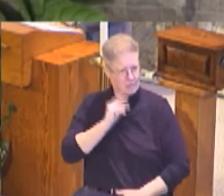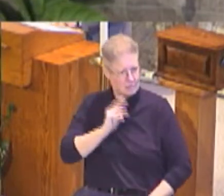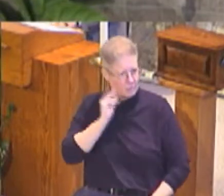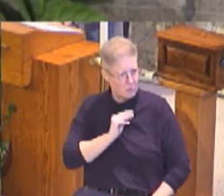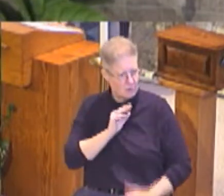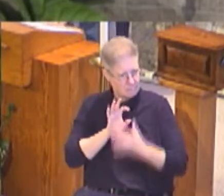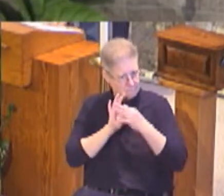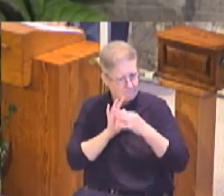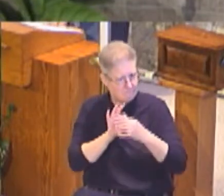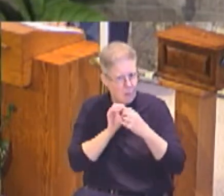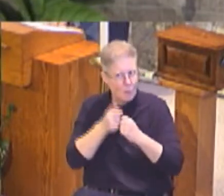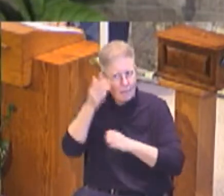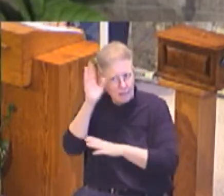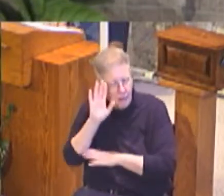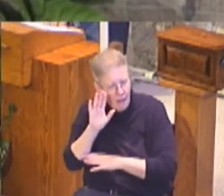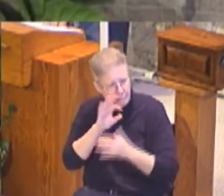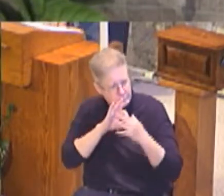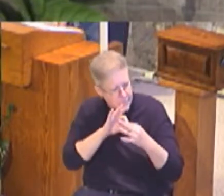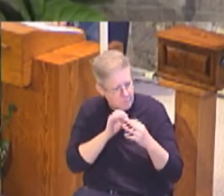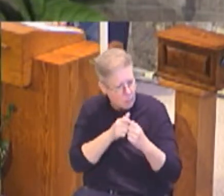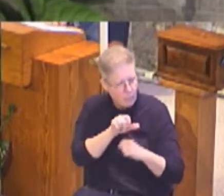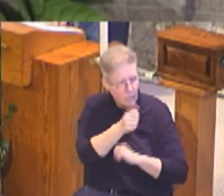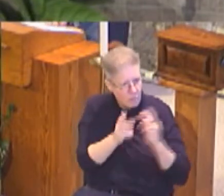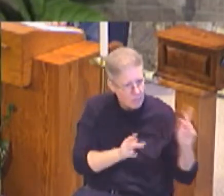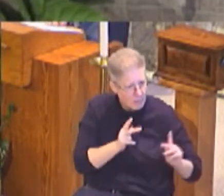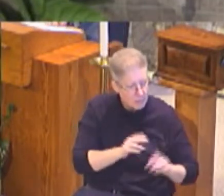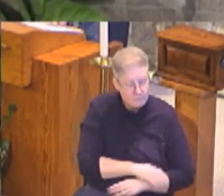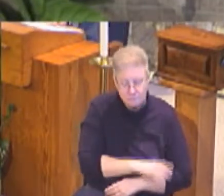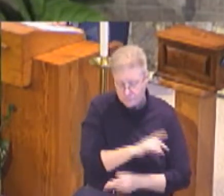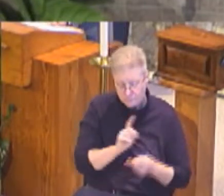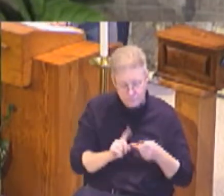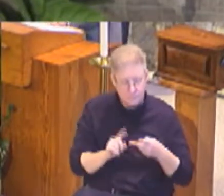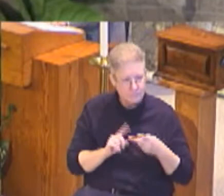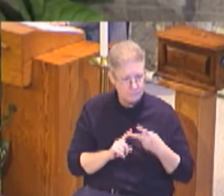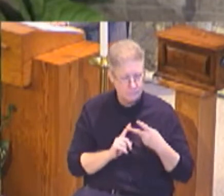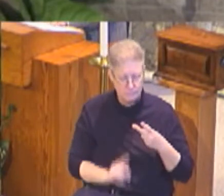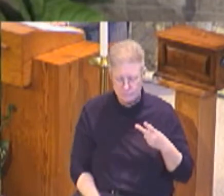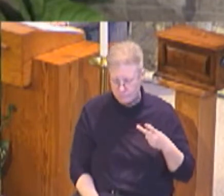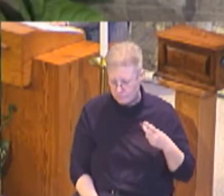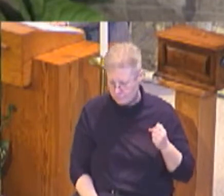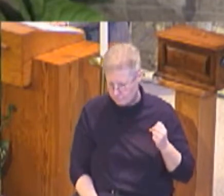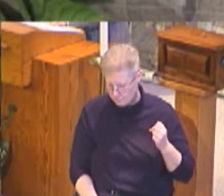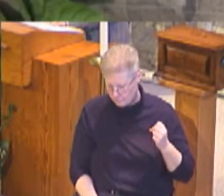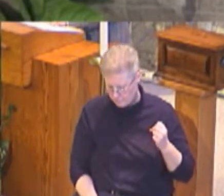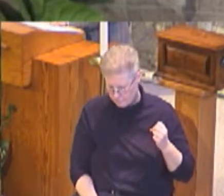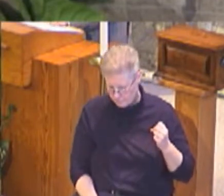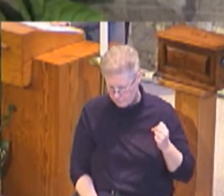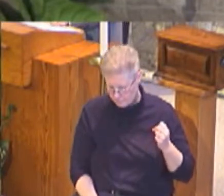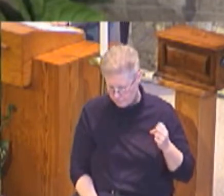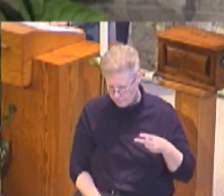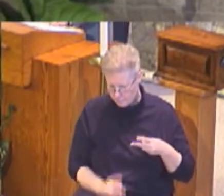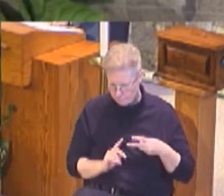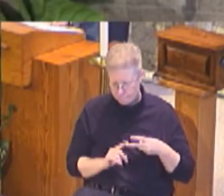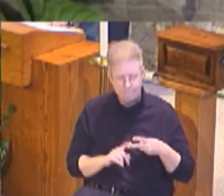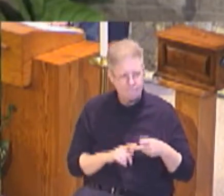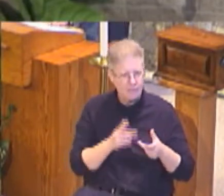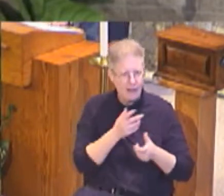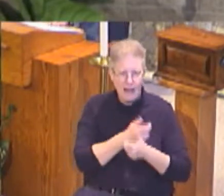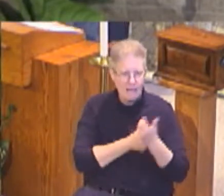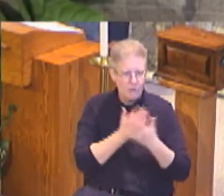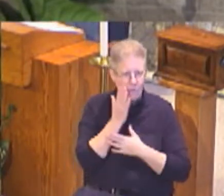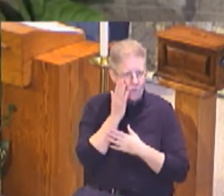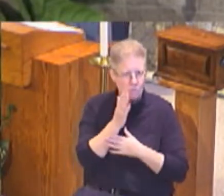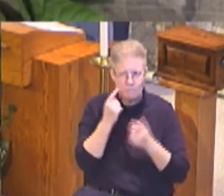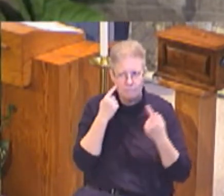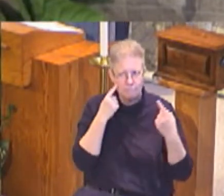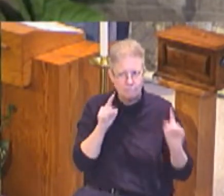people. Secondly, everyone, is destined to make it. Everyone